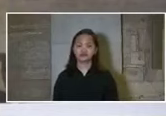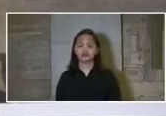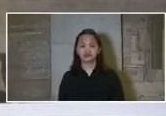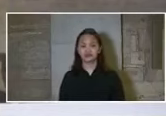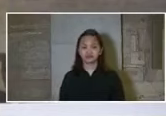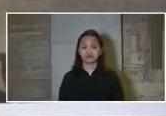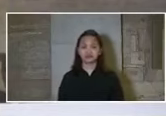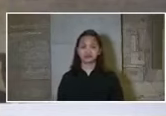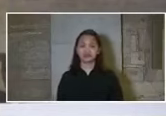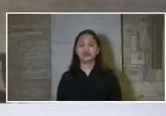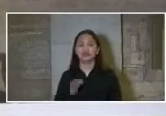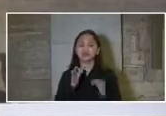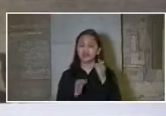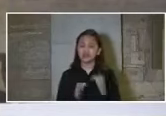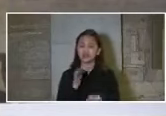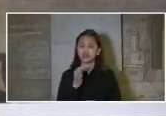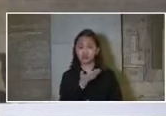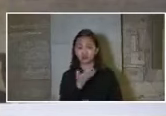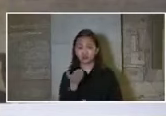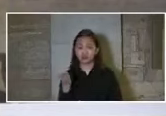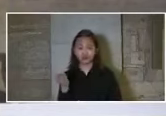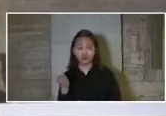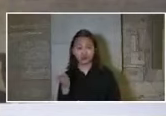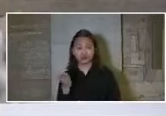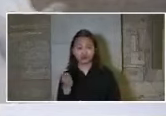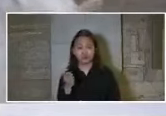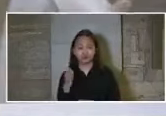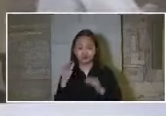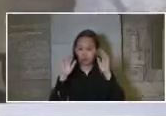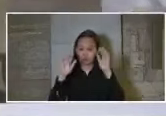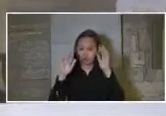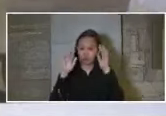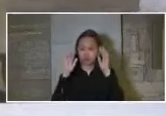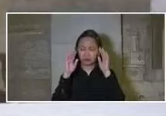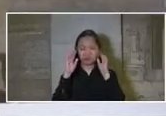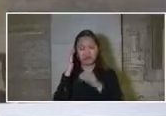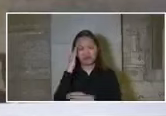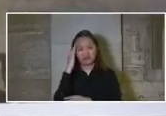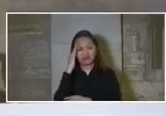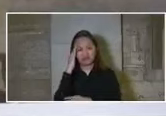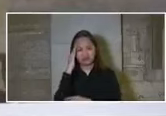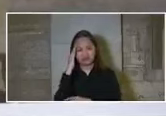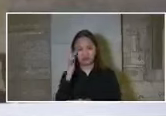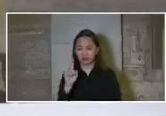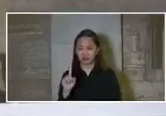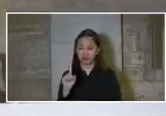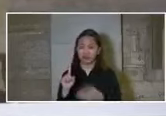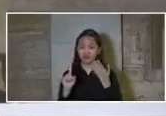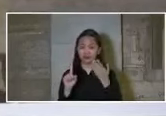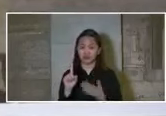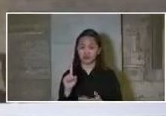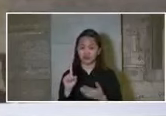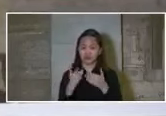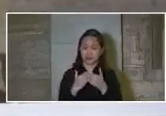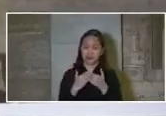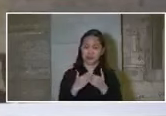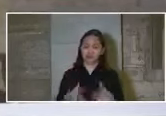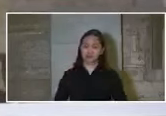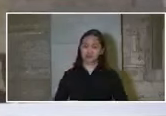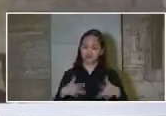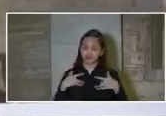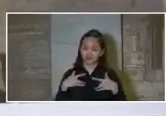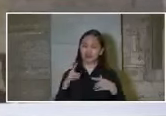Kapag mabalitaan ho natin na yung isang malapit sa atin, yung isang malapit sa buhay